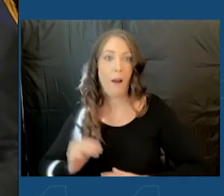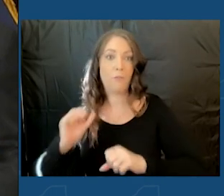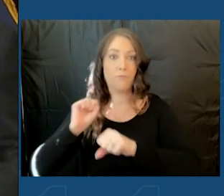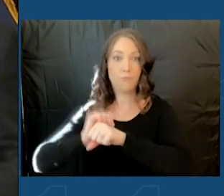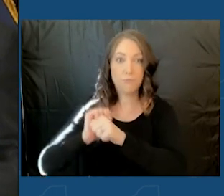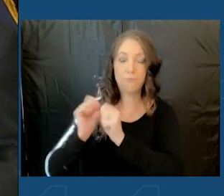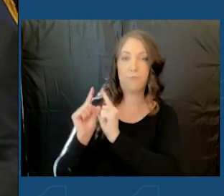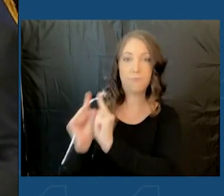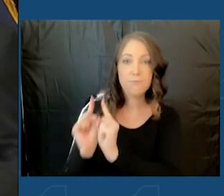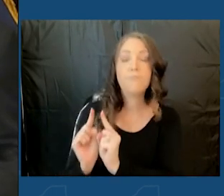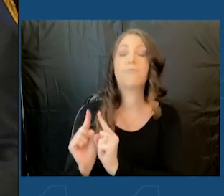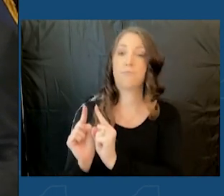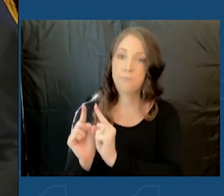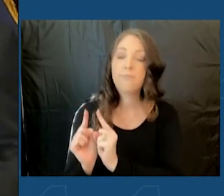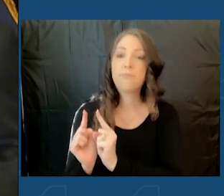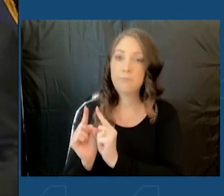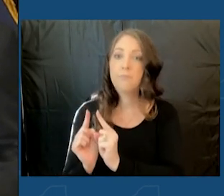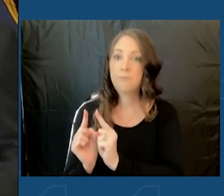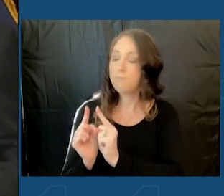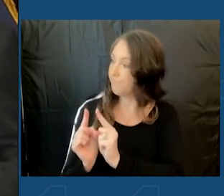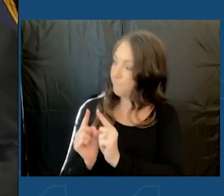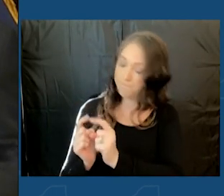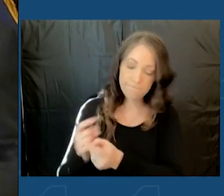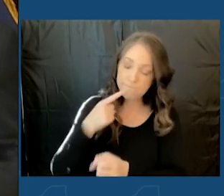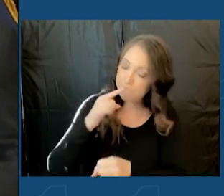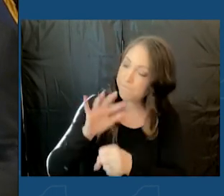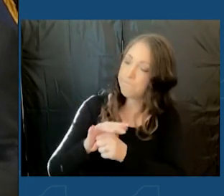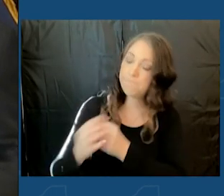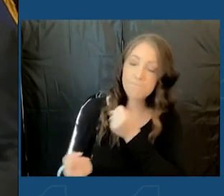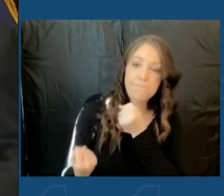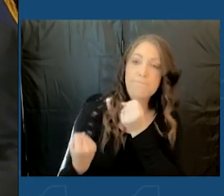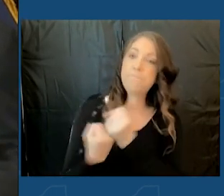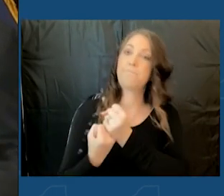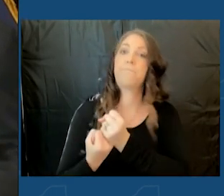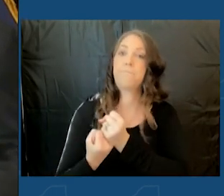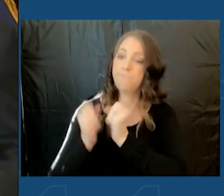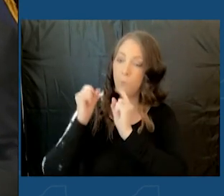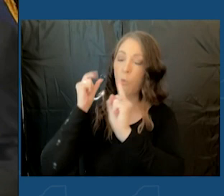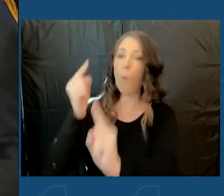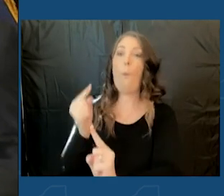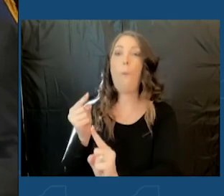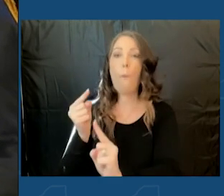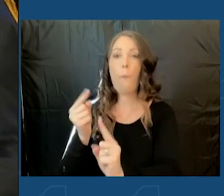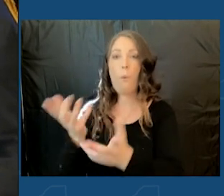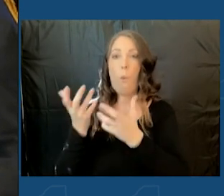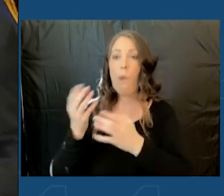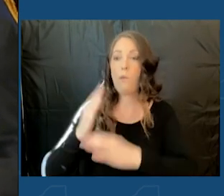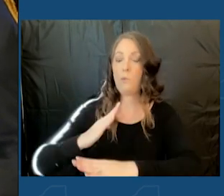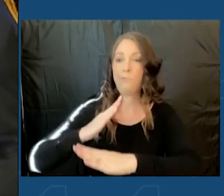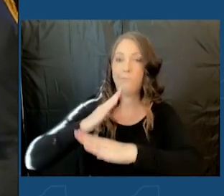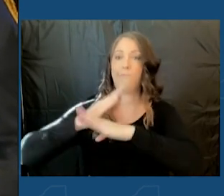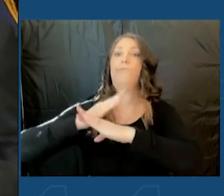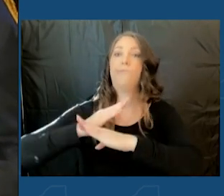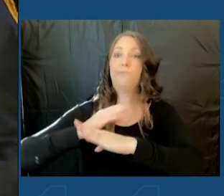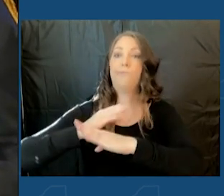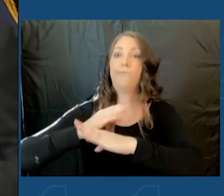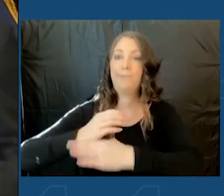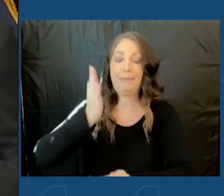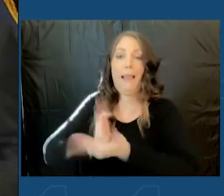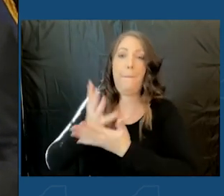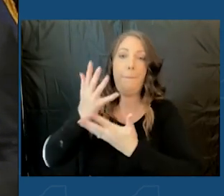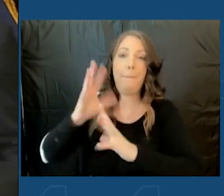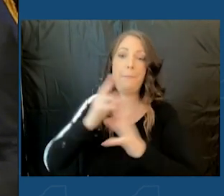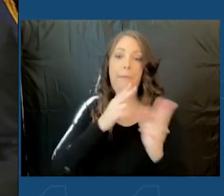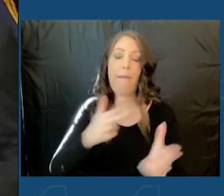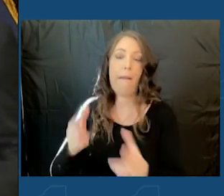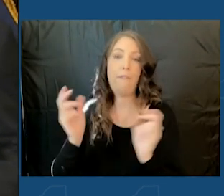by side this entire time, committed in our united purpose to make sure that we stop the increase in gun violence. So through NYPD's Gun